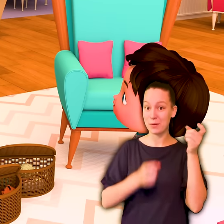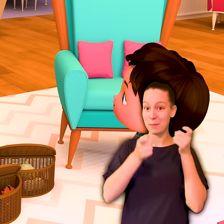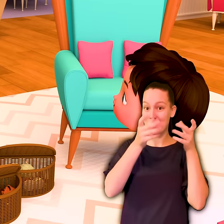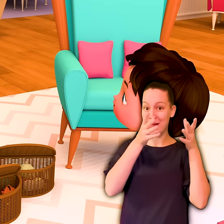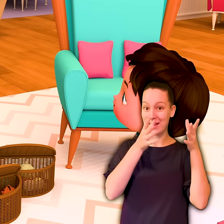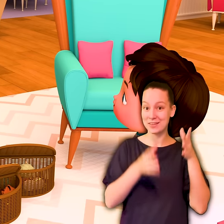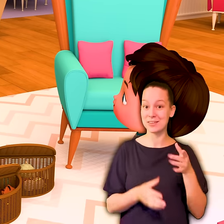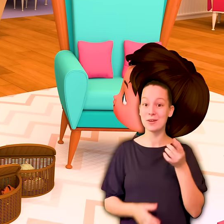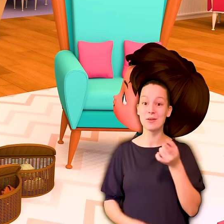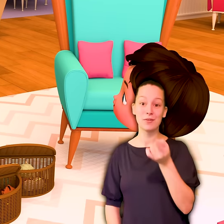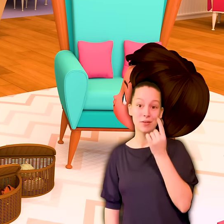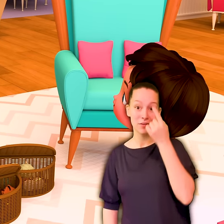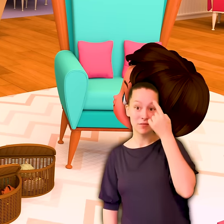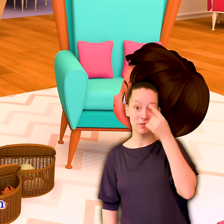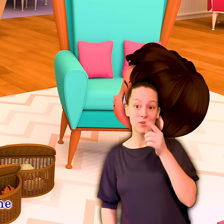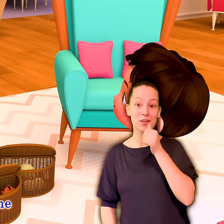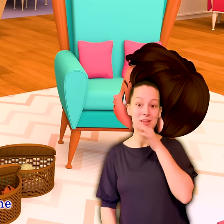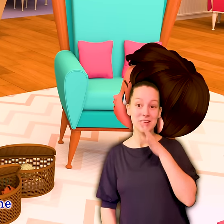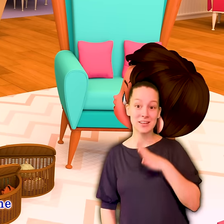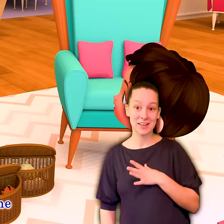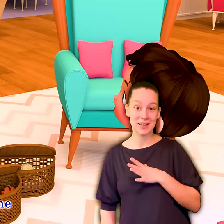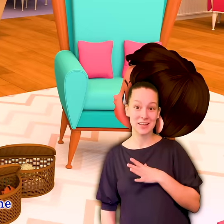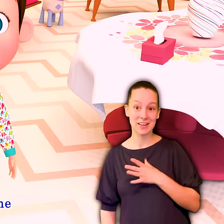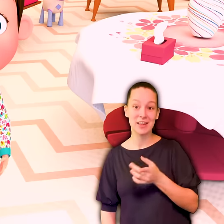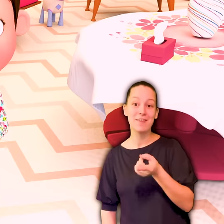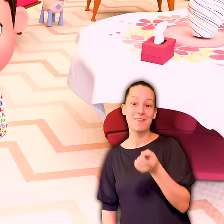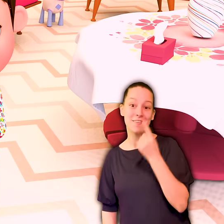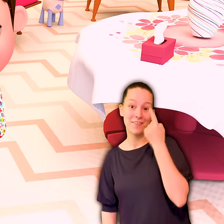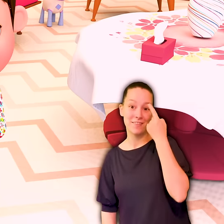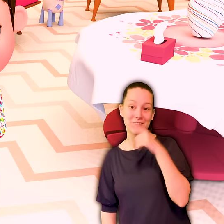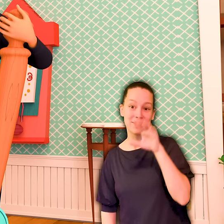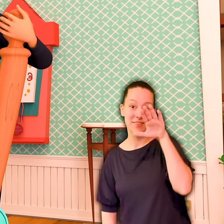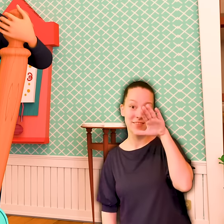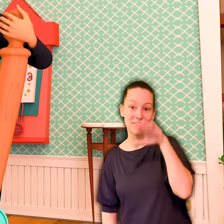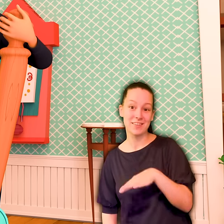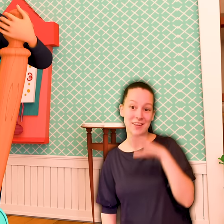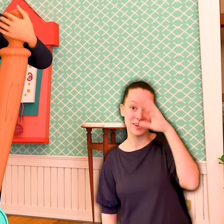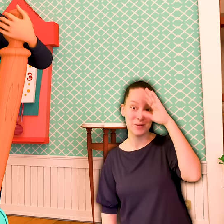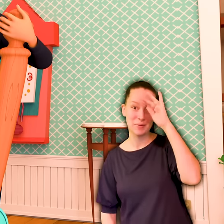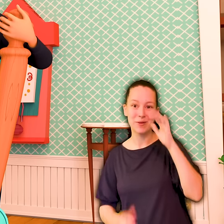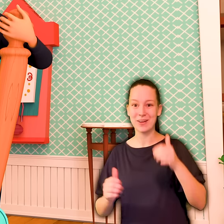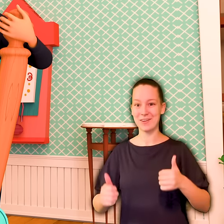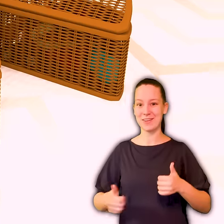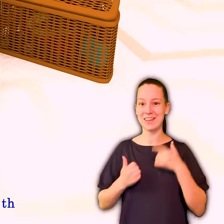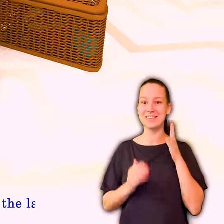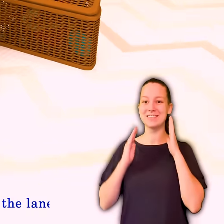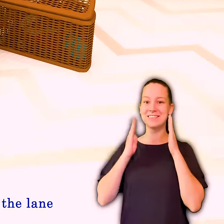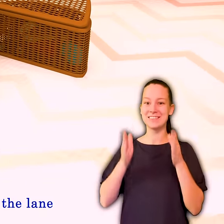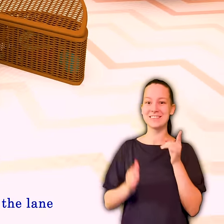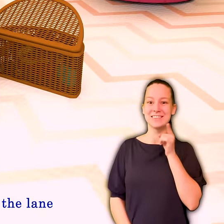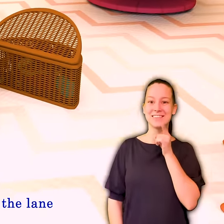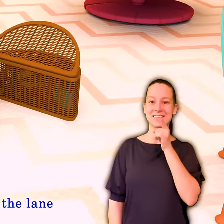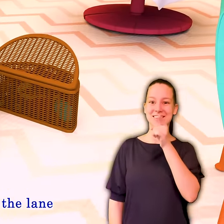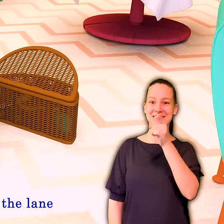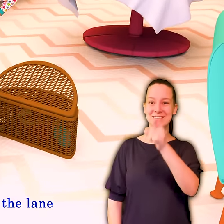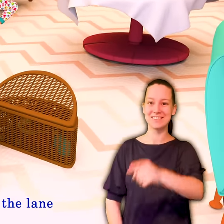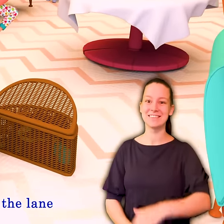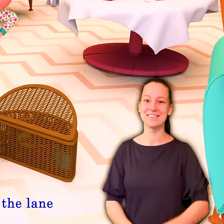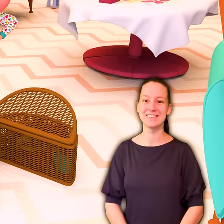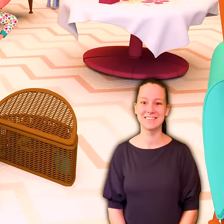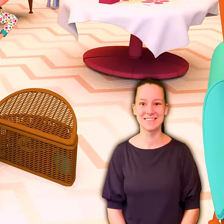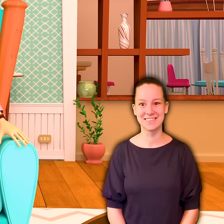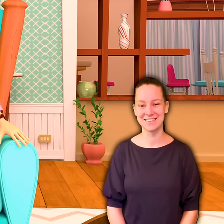one for the master and one for the day and one for the little boy who lives down the